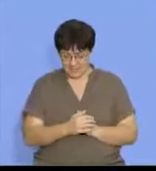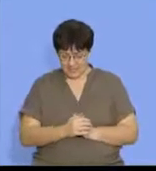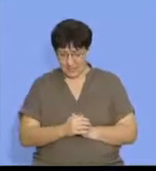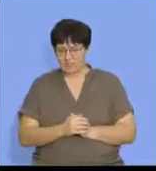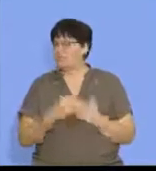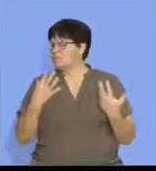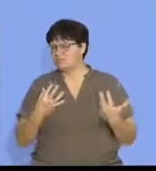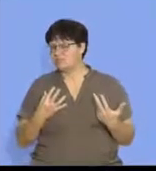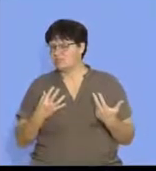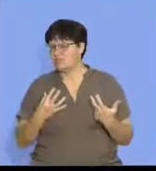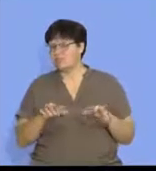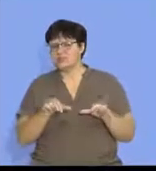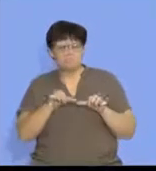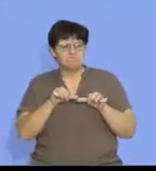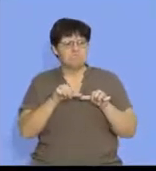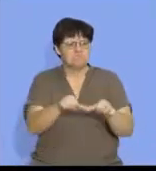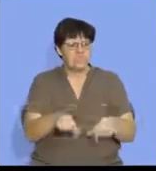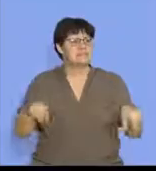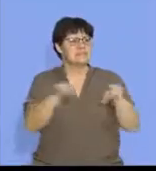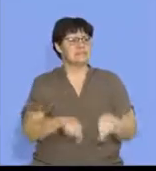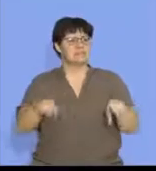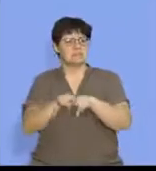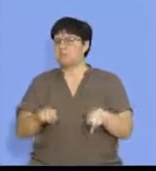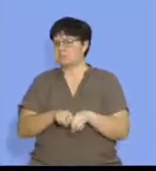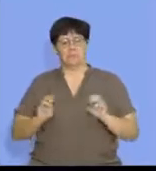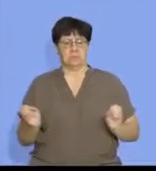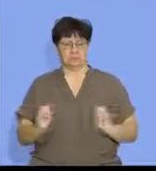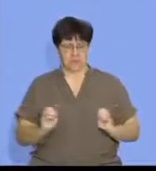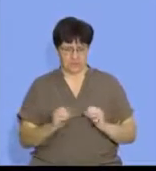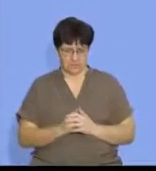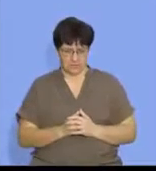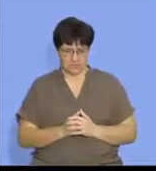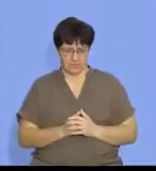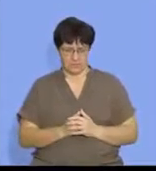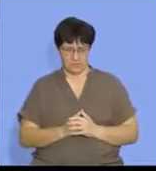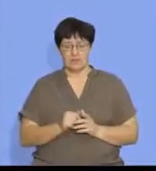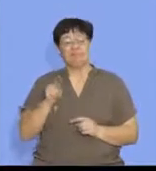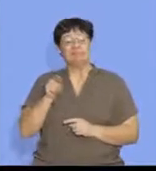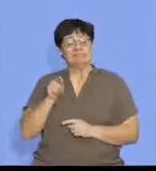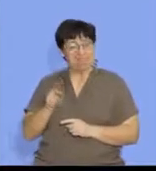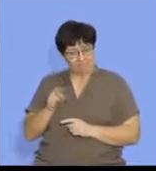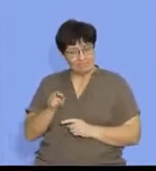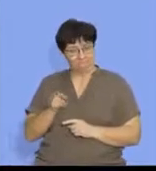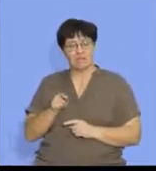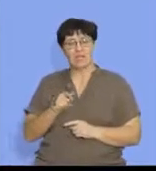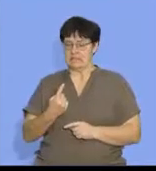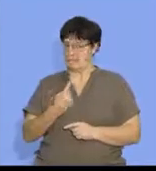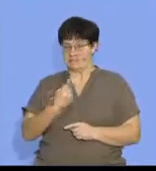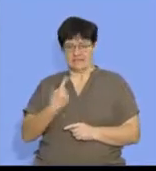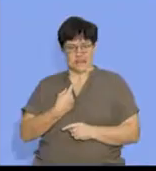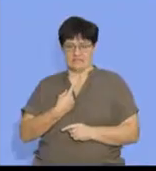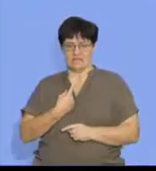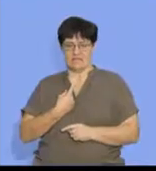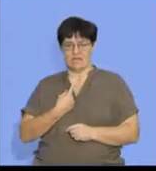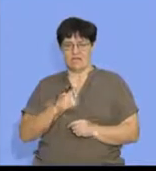got this continuation of everything's the same thing. Again, these are able to reproduce asexually, and